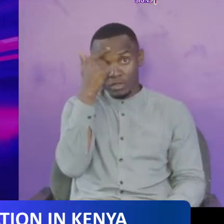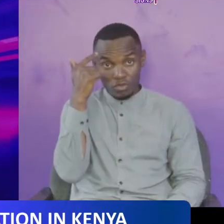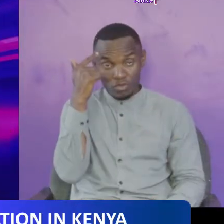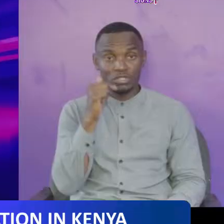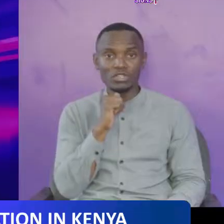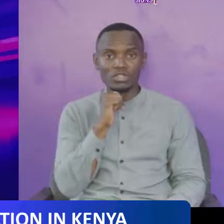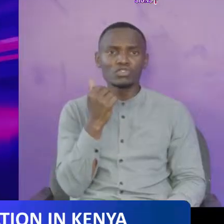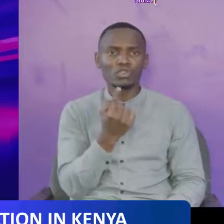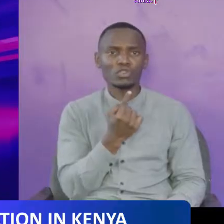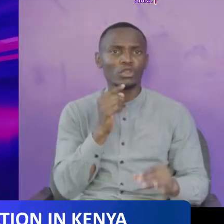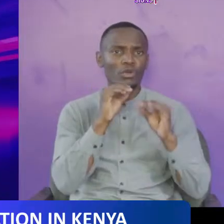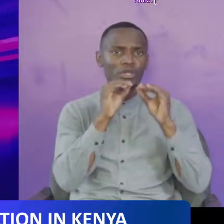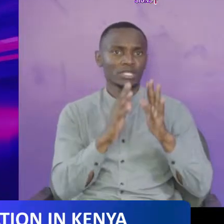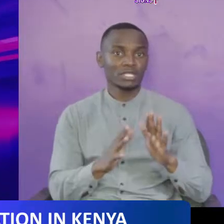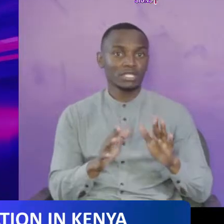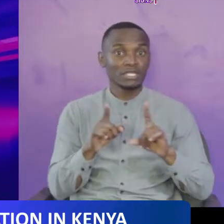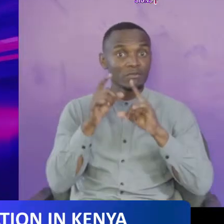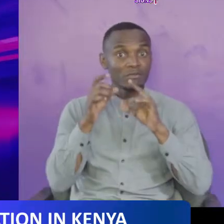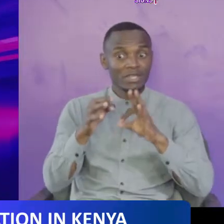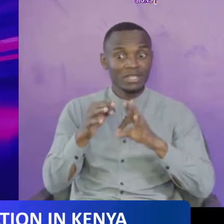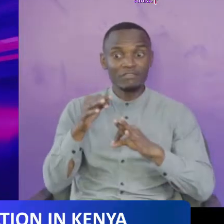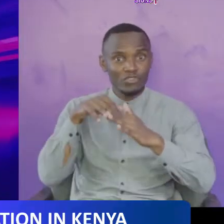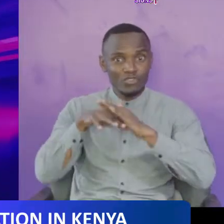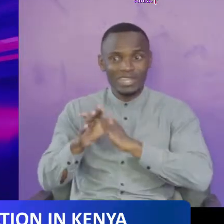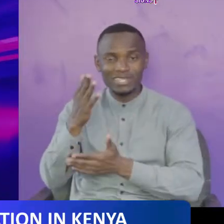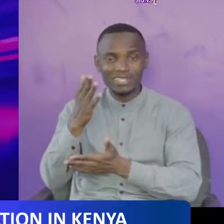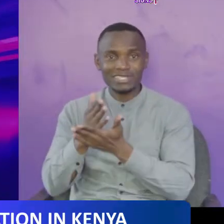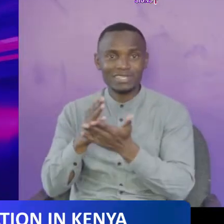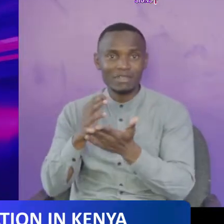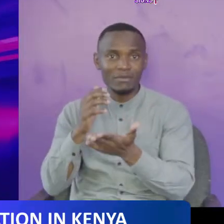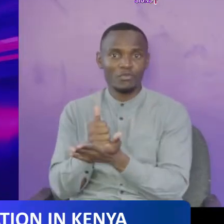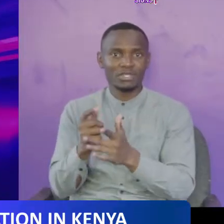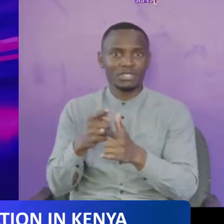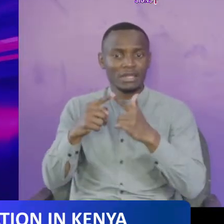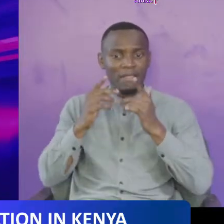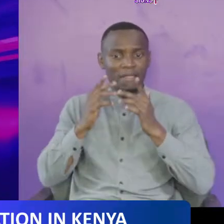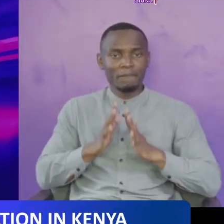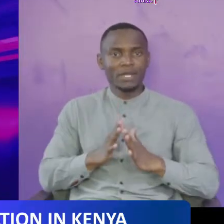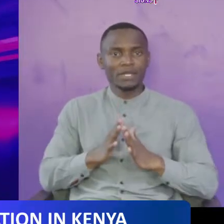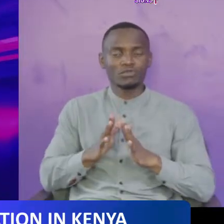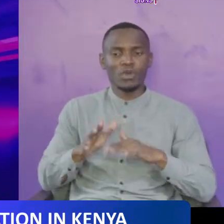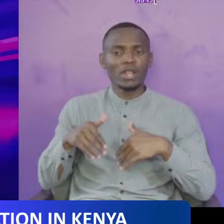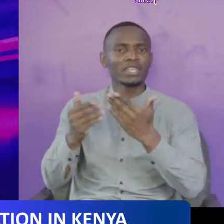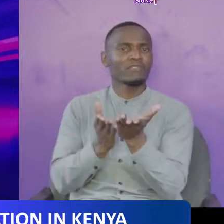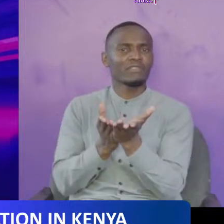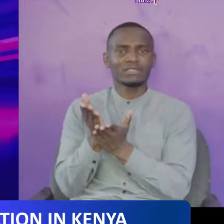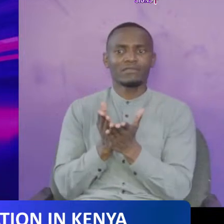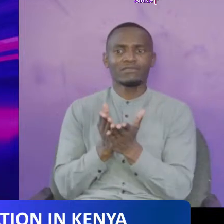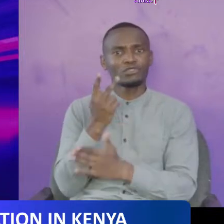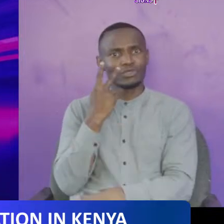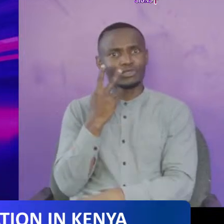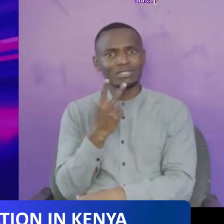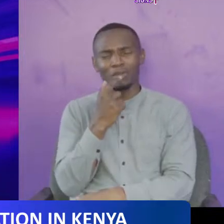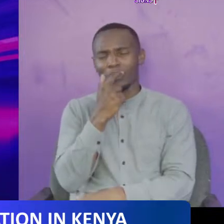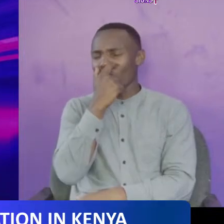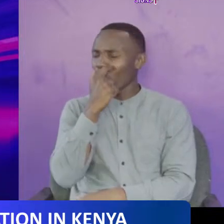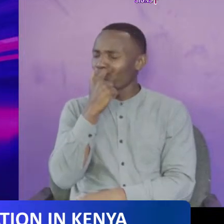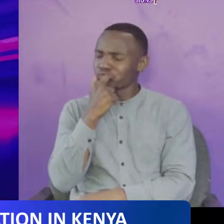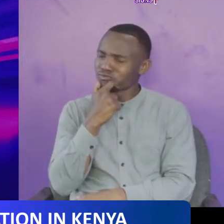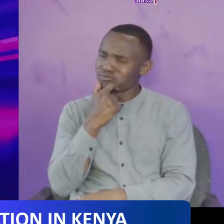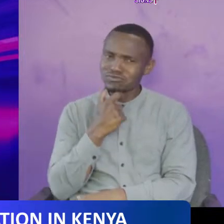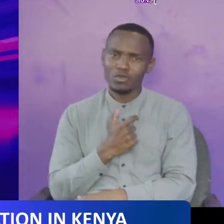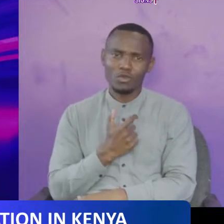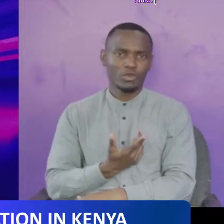you walk into some of the offices and the person who is giving you the service, they are tired than you who is going to get the service there.